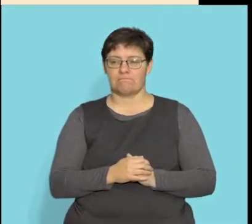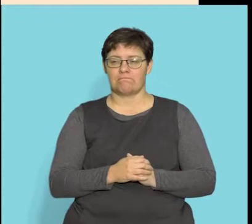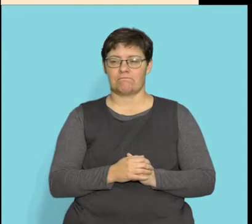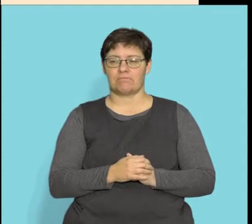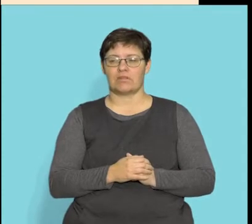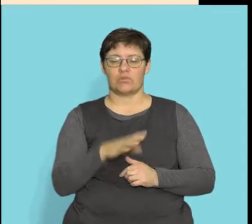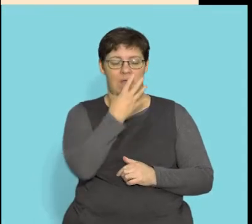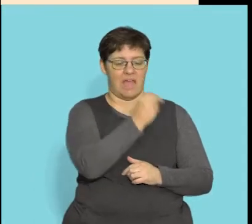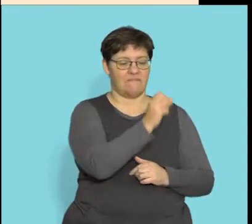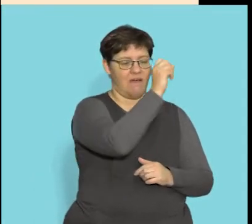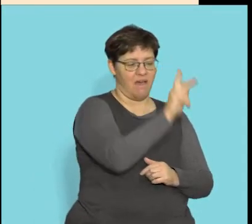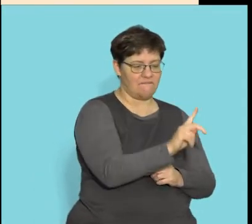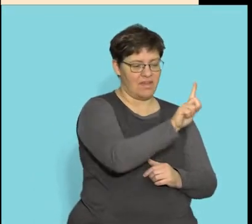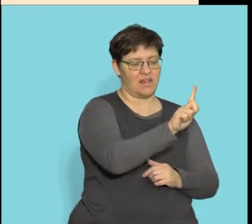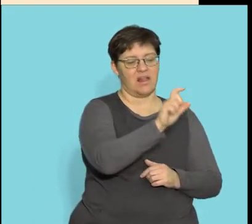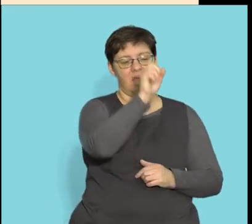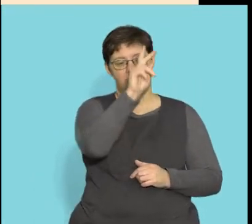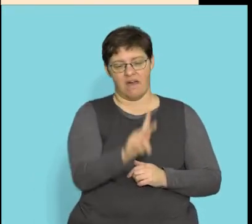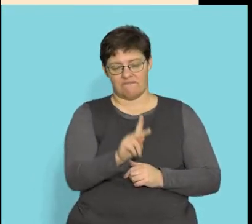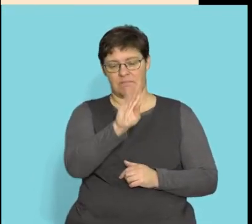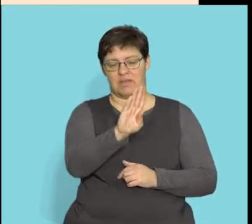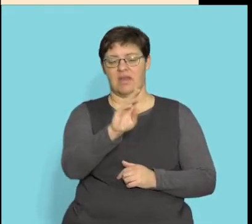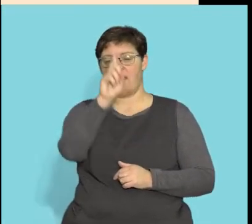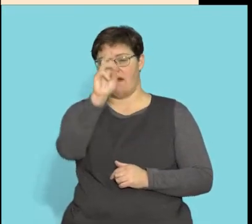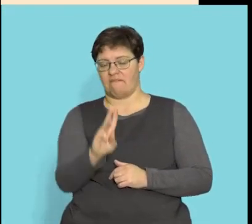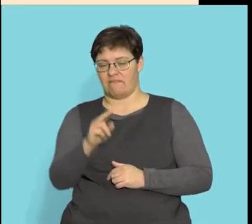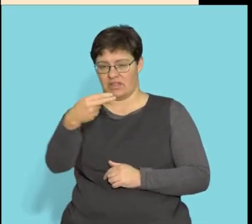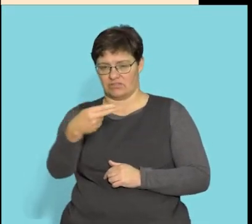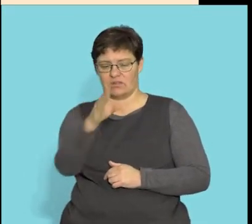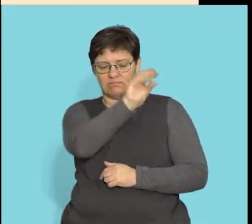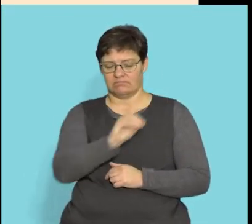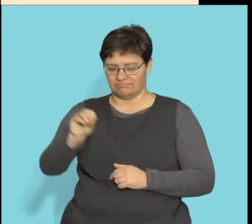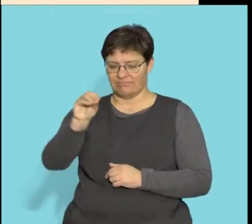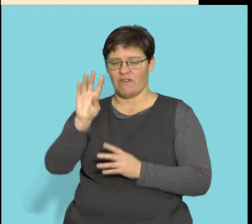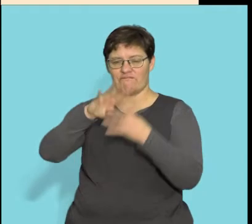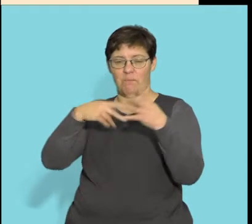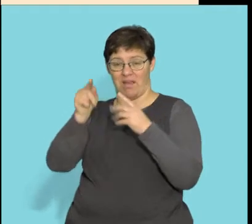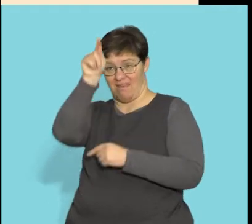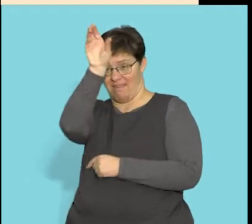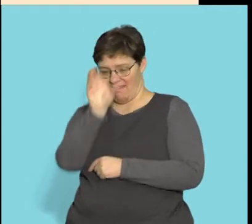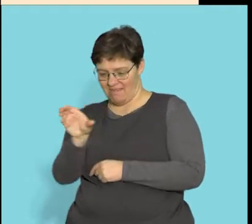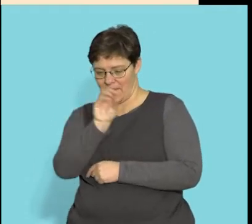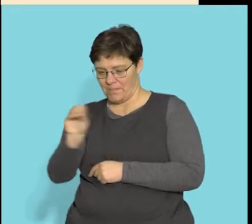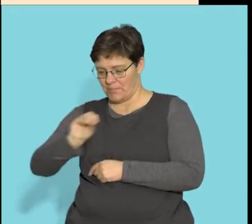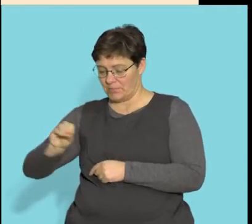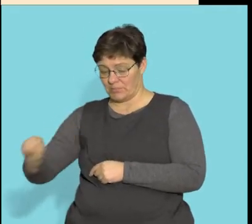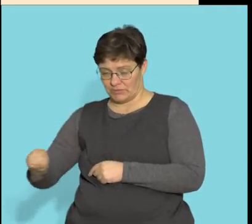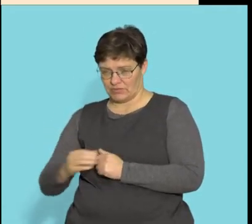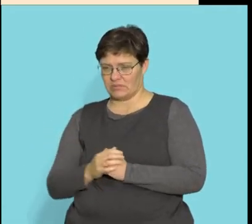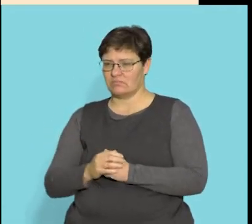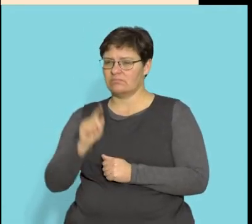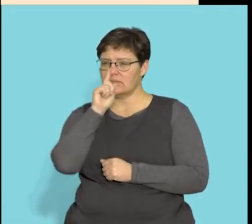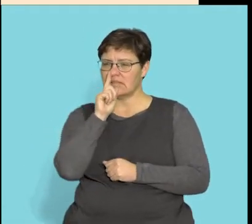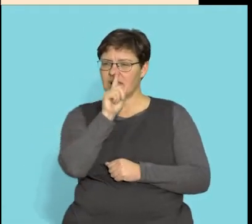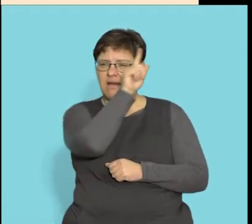length, half breadth, half height. Again, substituting it into the old formula, and again,